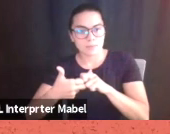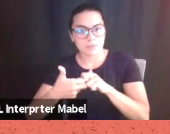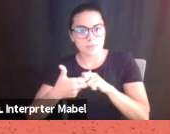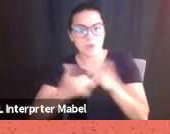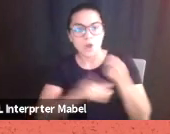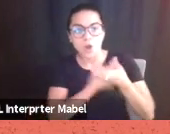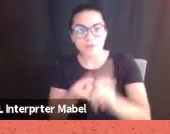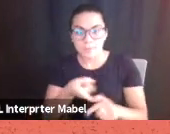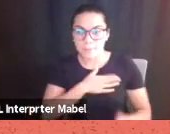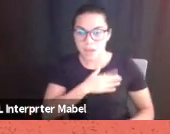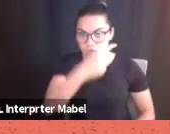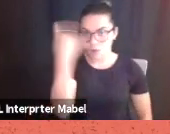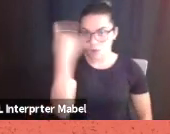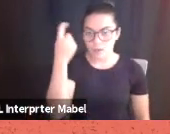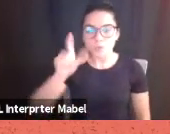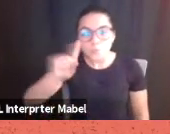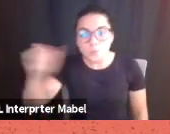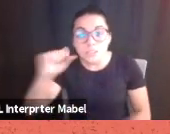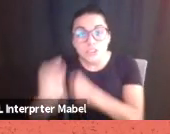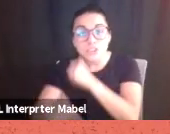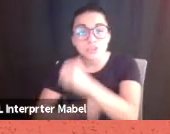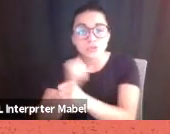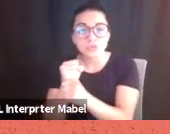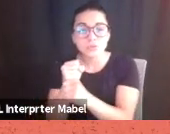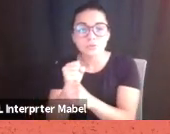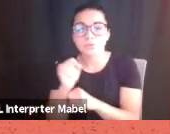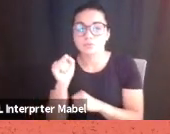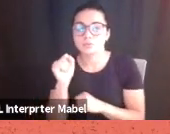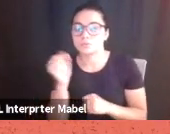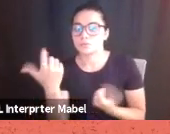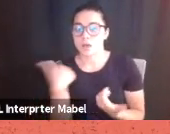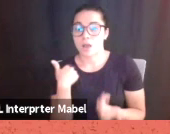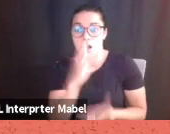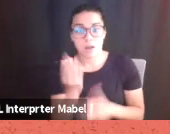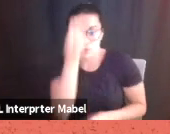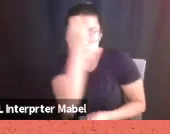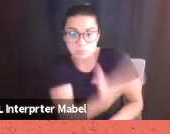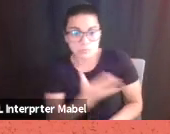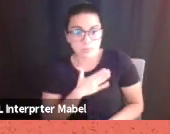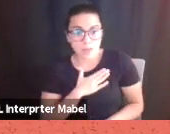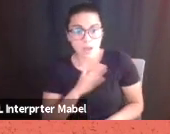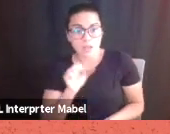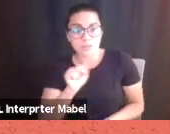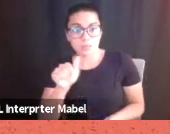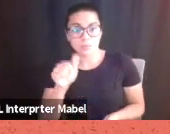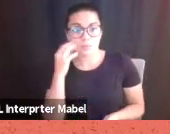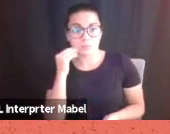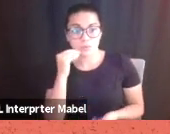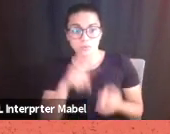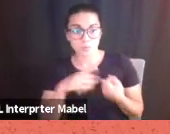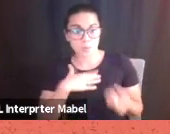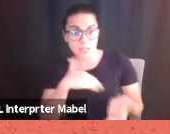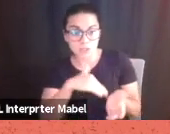probably have even denied it. Medical environments are usually not trauma-informed safe environments, which we know